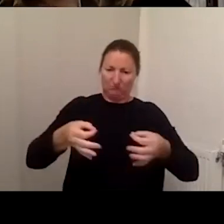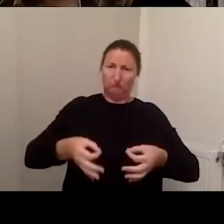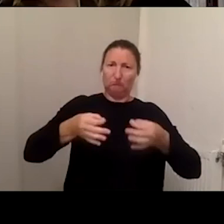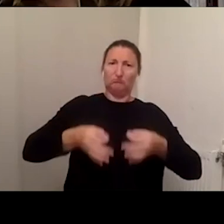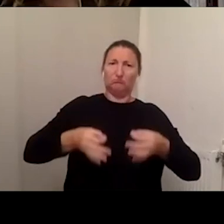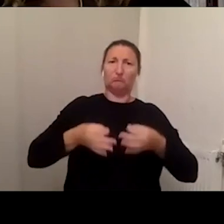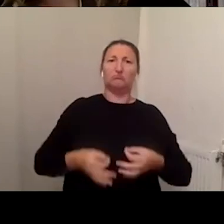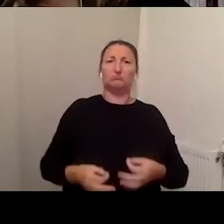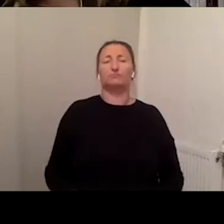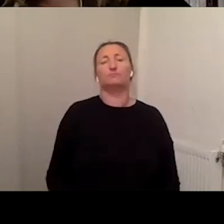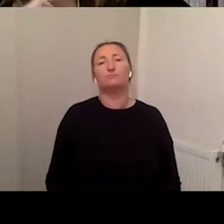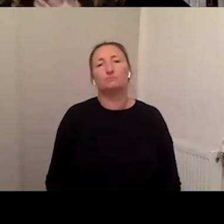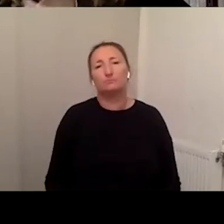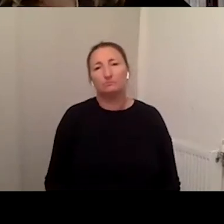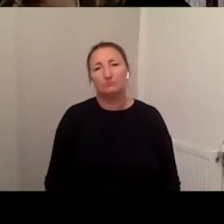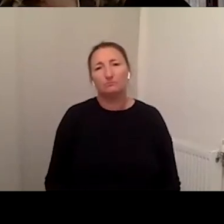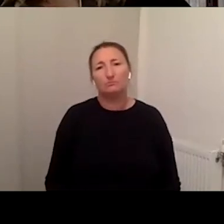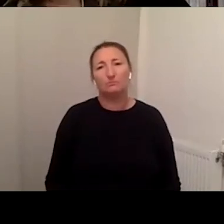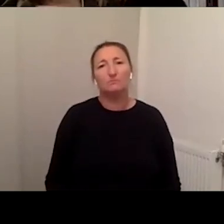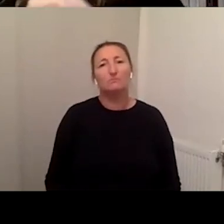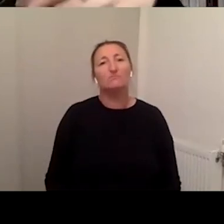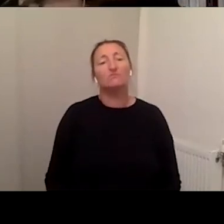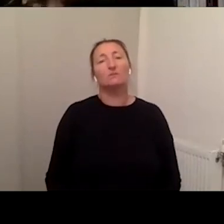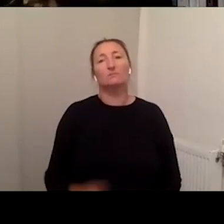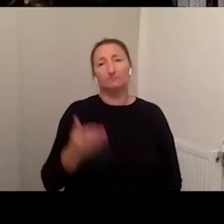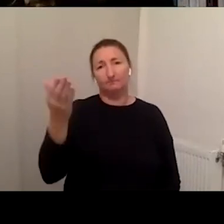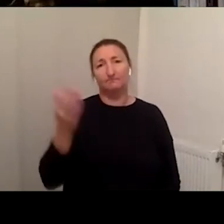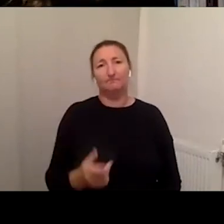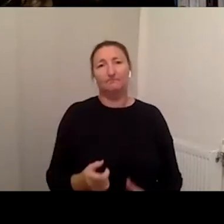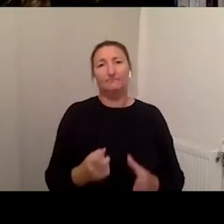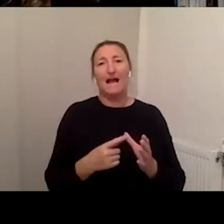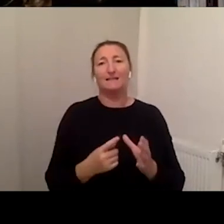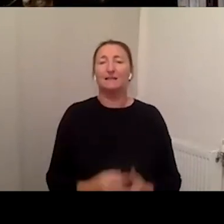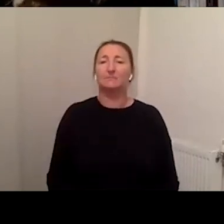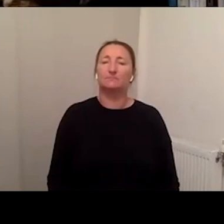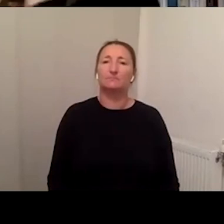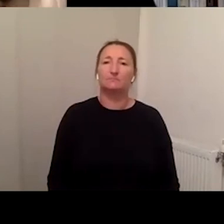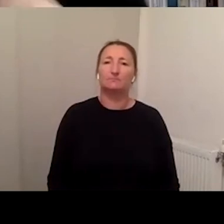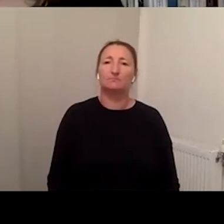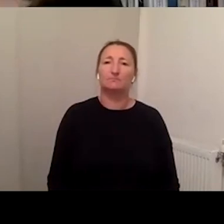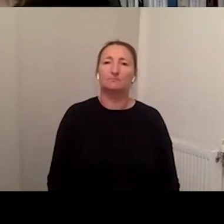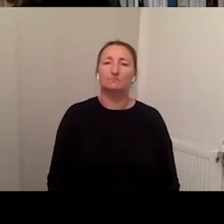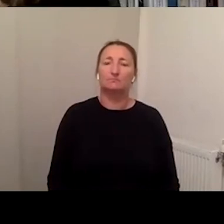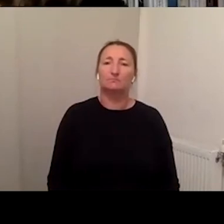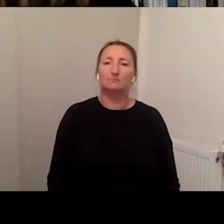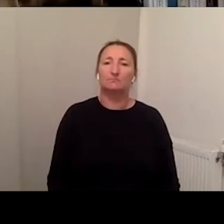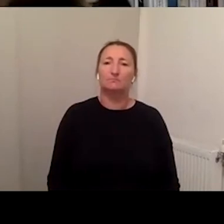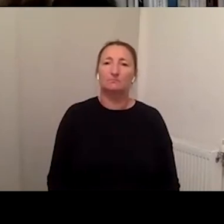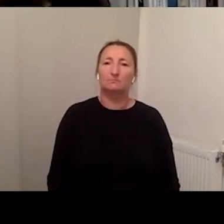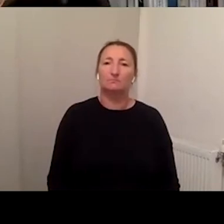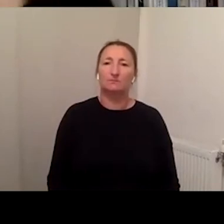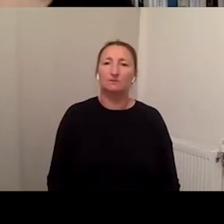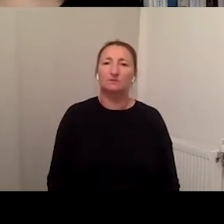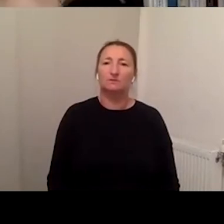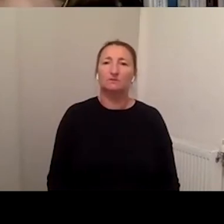Yeah, it's a real thing we've seen in recent years. Andy, what's your message? Yeah, I think Timon and John have